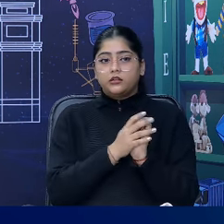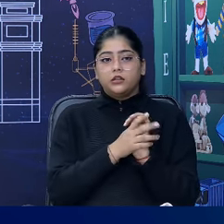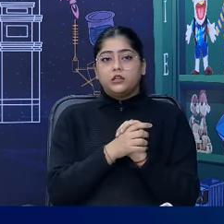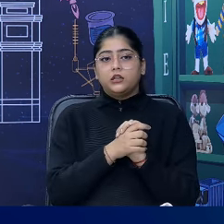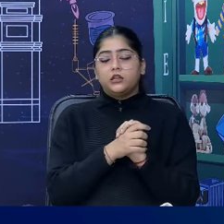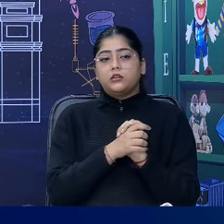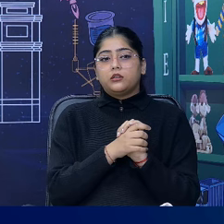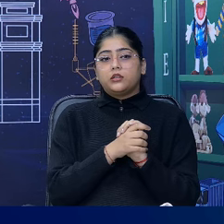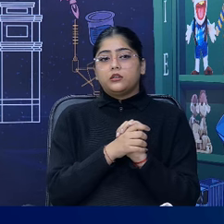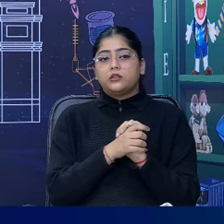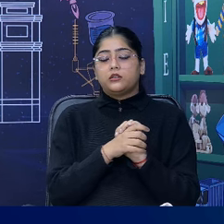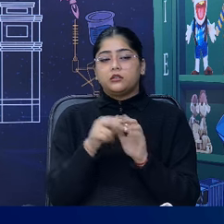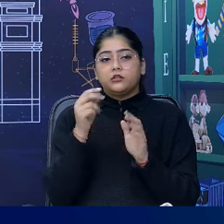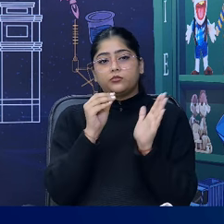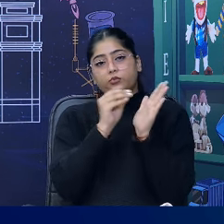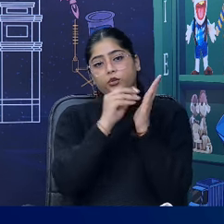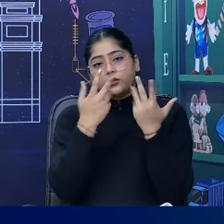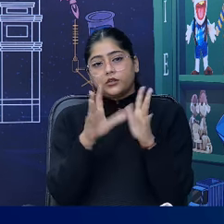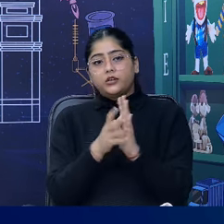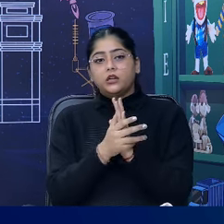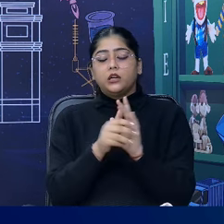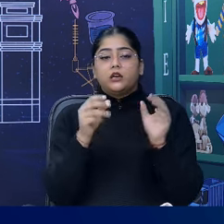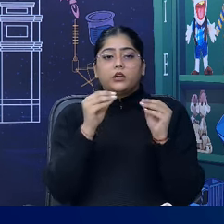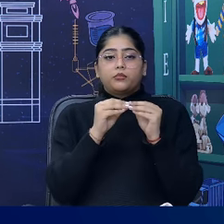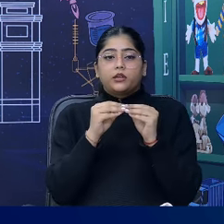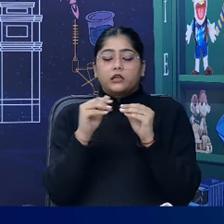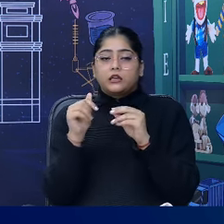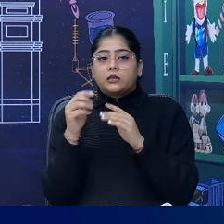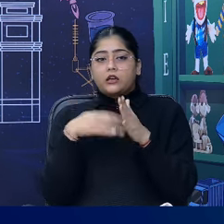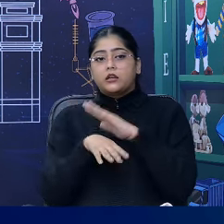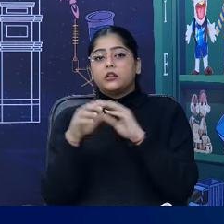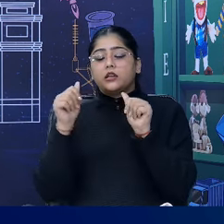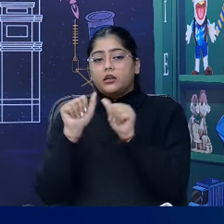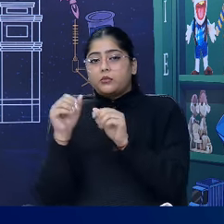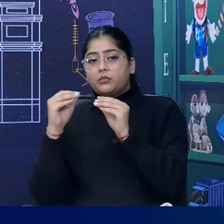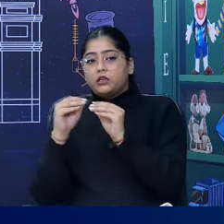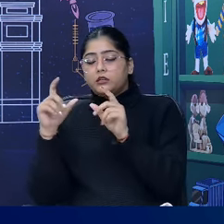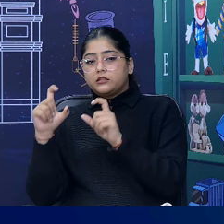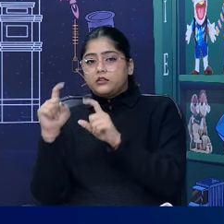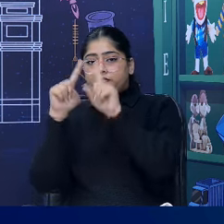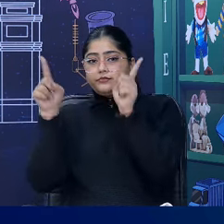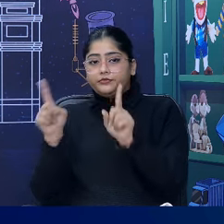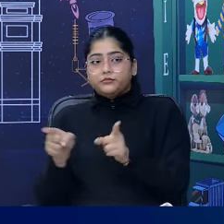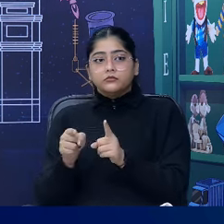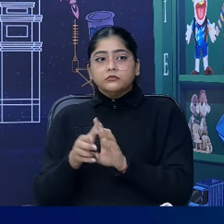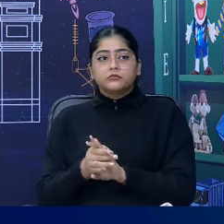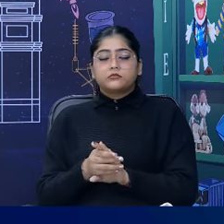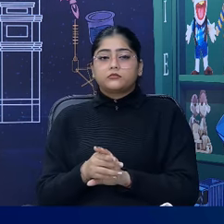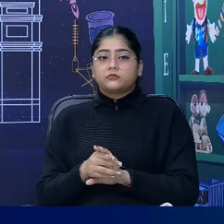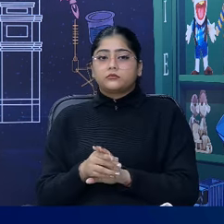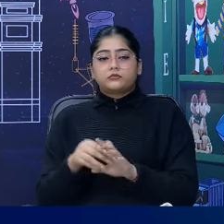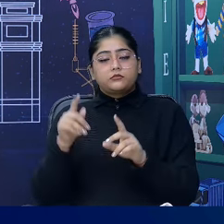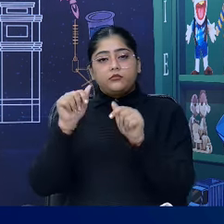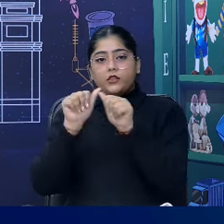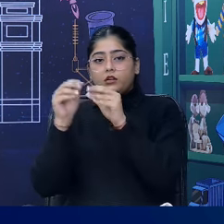us mark here. And in set B, the elements are A, B and C. We can mark